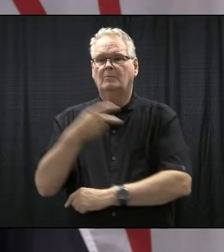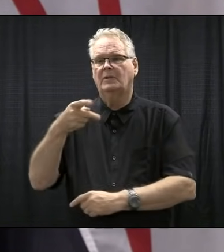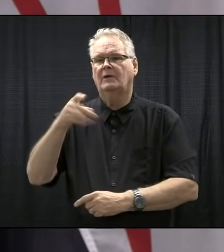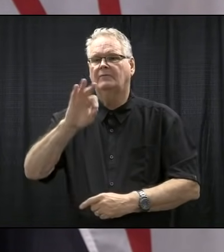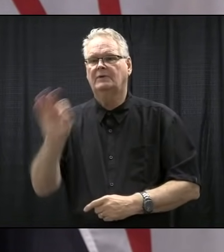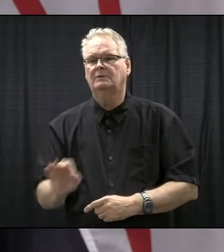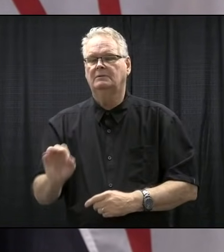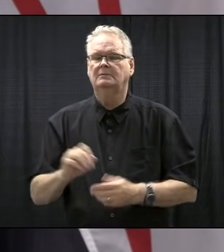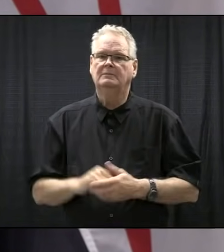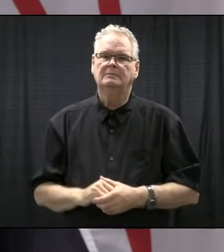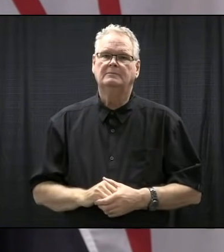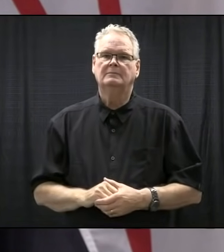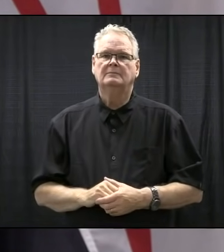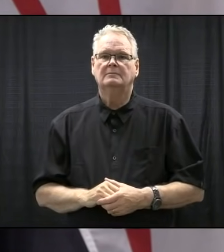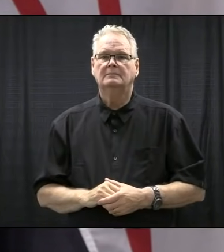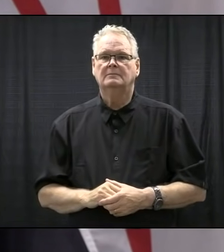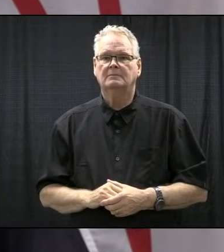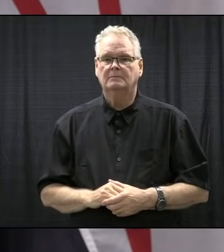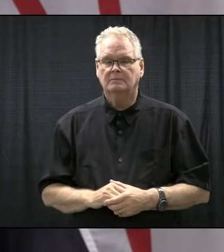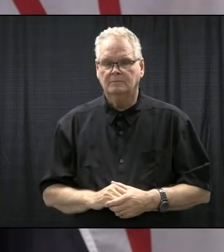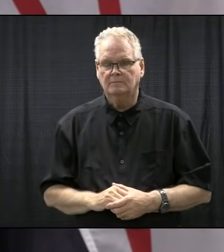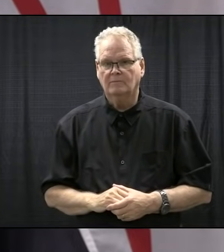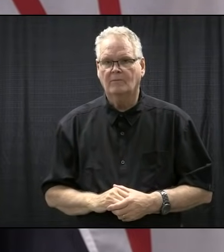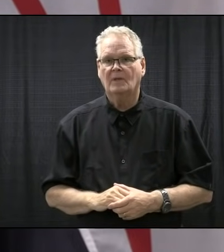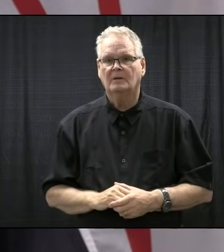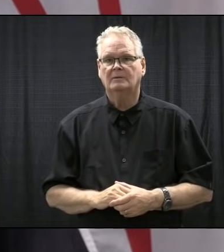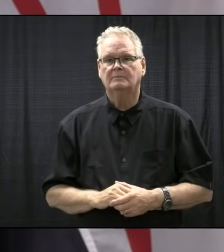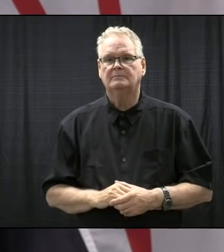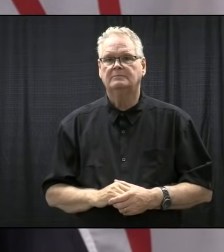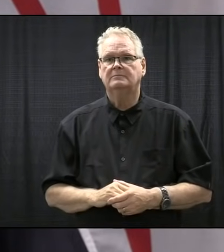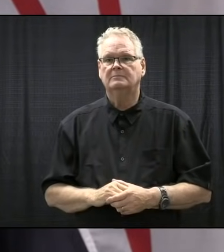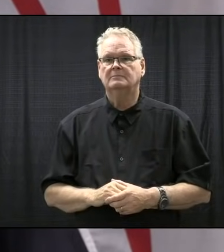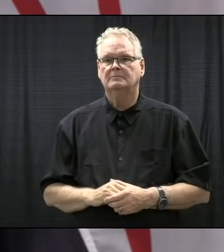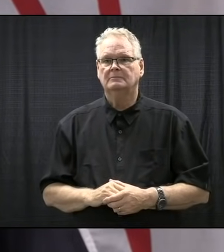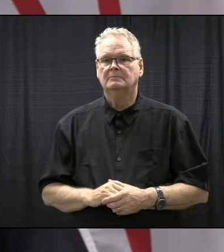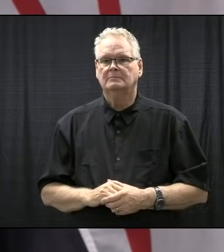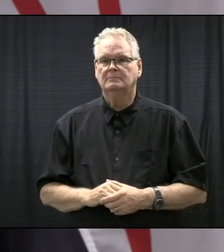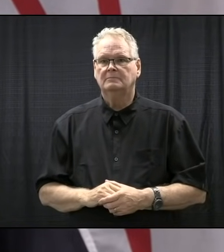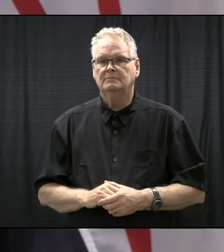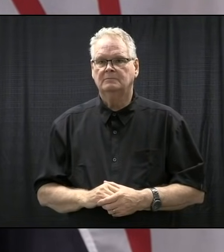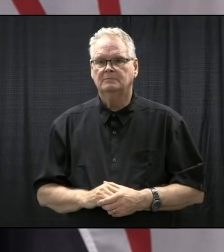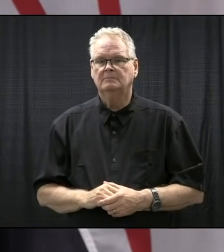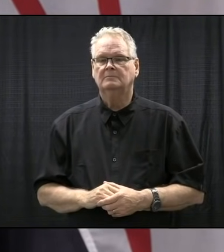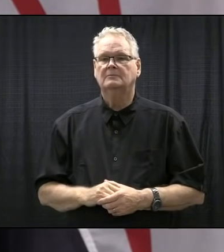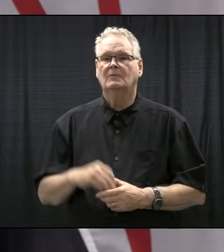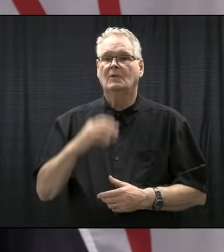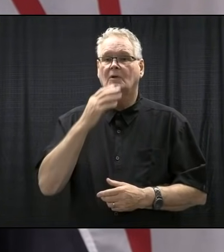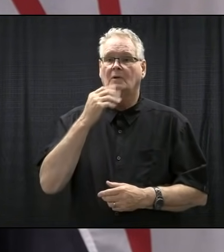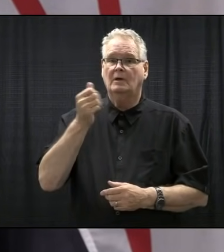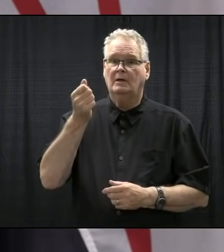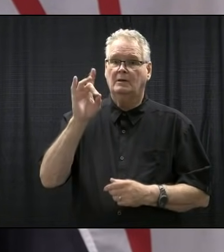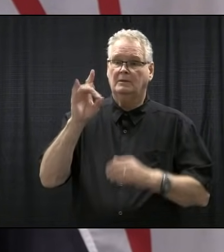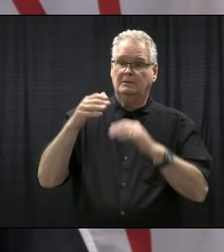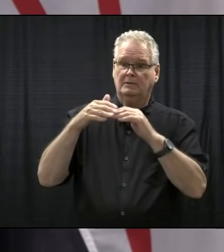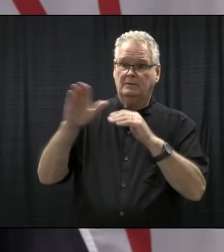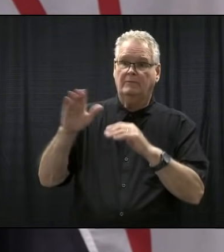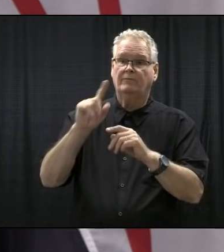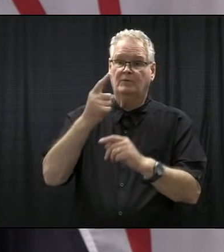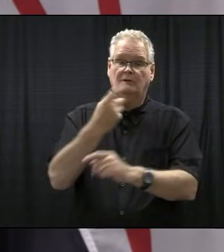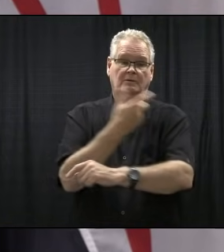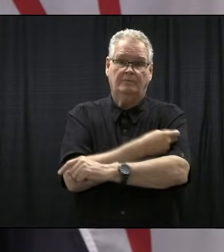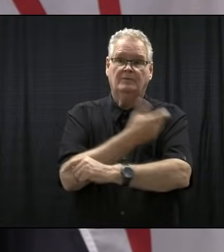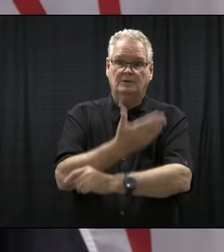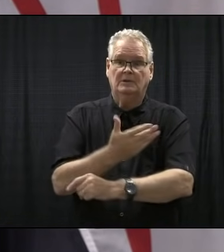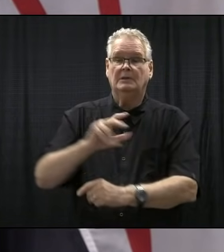over that receive Pfizer as a first dose. So waiting it out is a personal decision, but please know that it comes with risk.